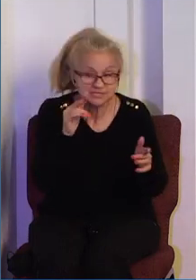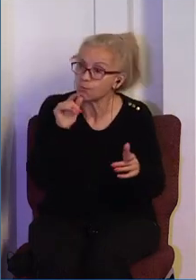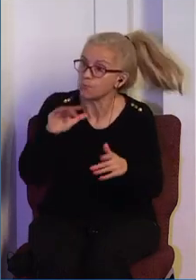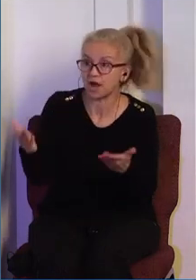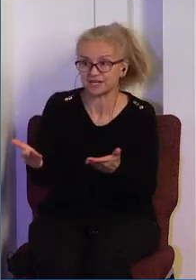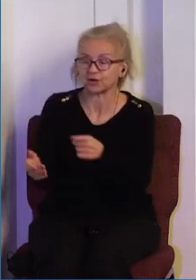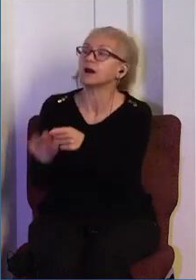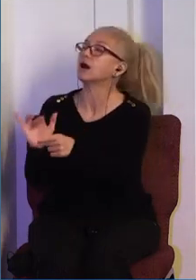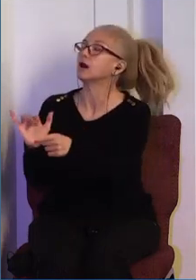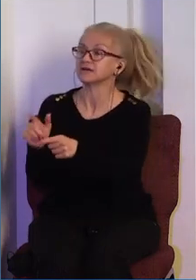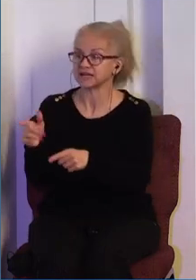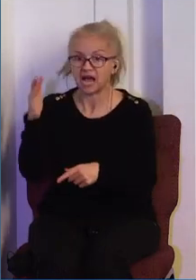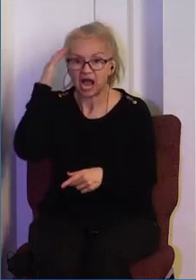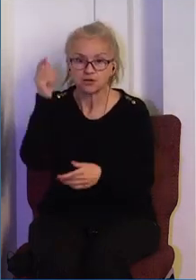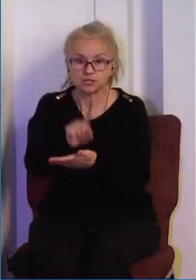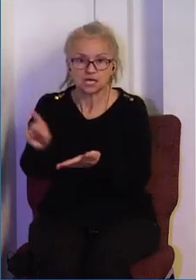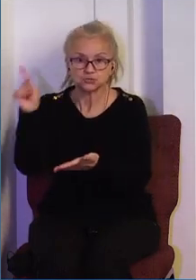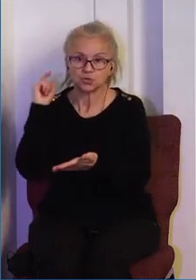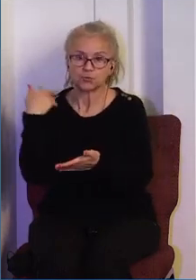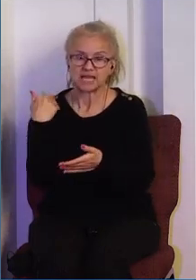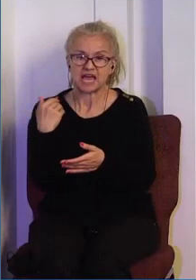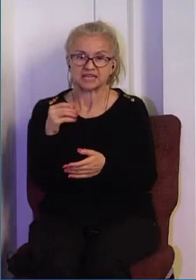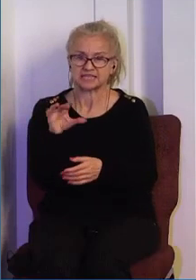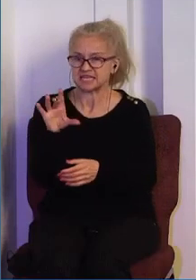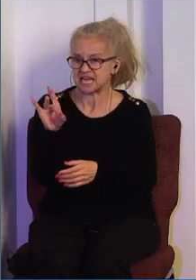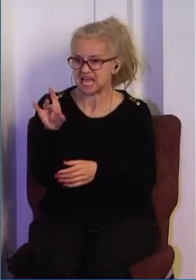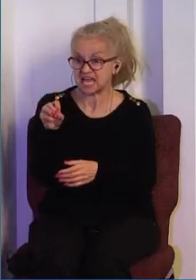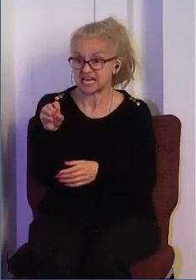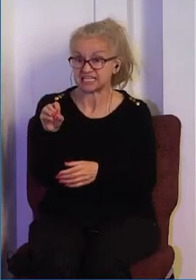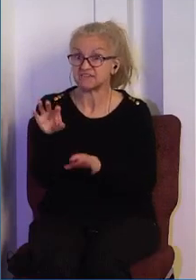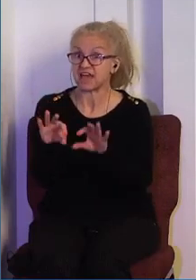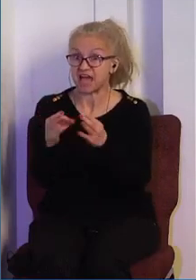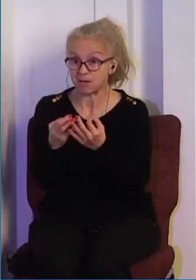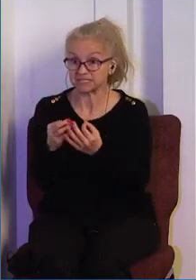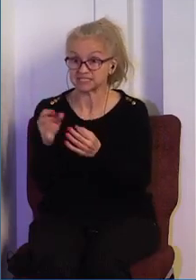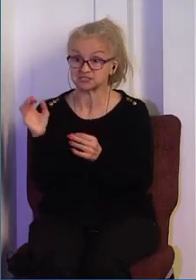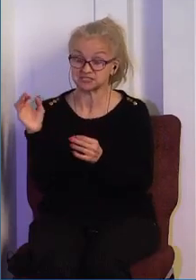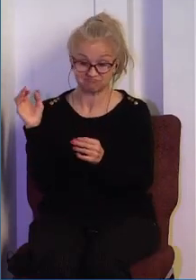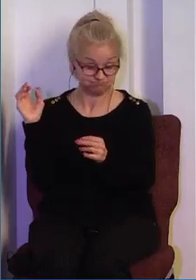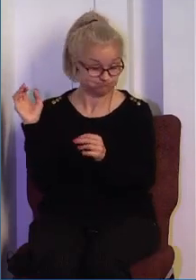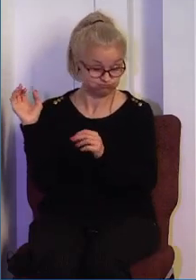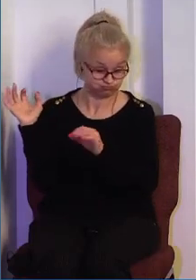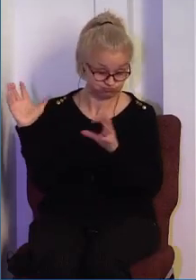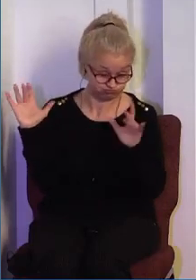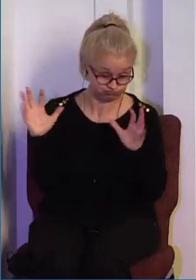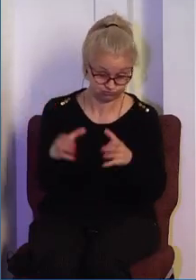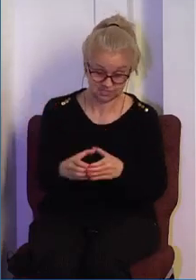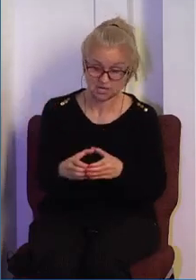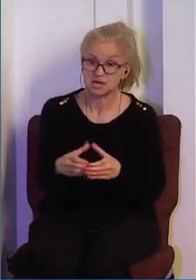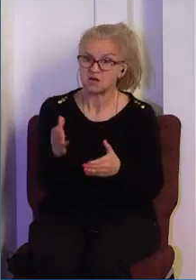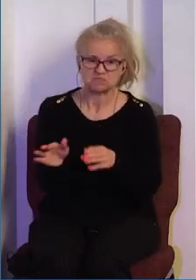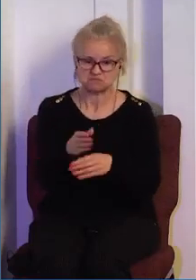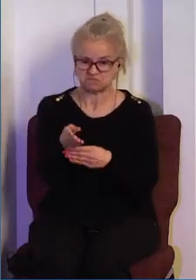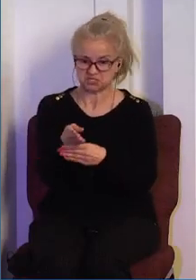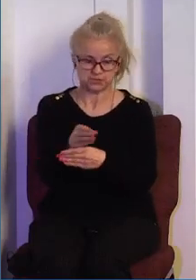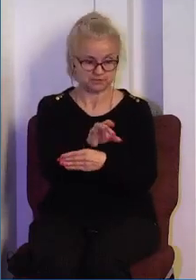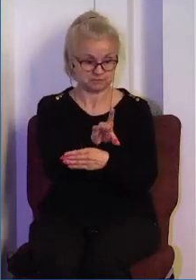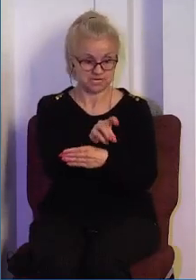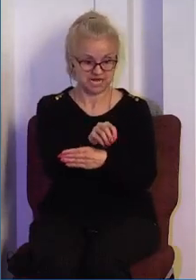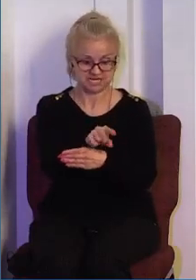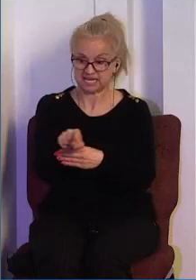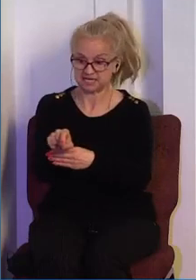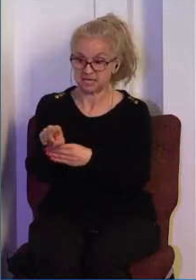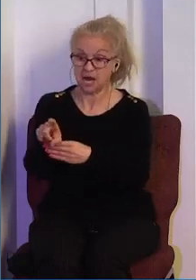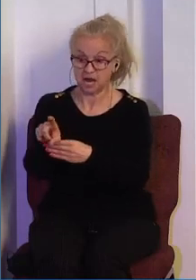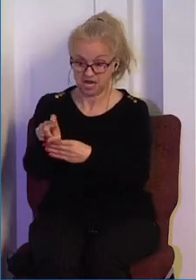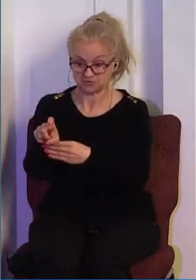here. I know last week we had 80-something families, and we have been running anywhere from 80 to 160.